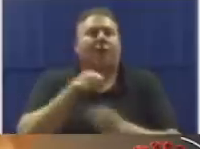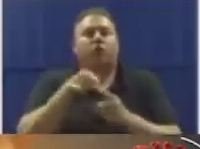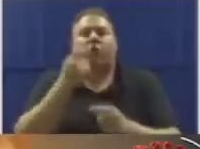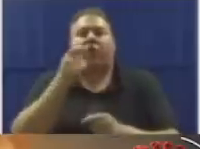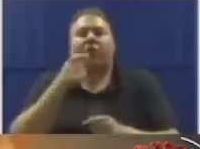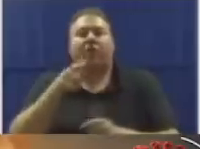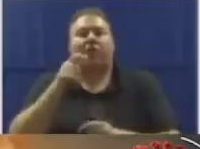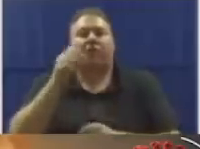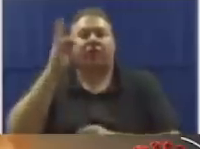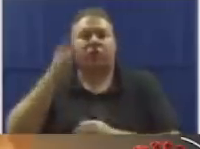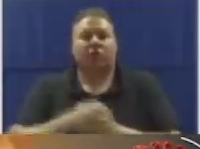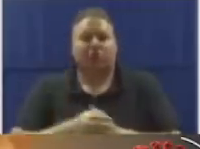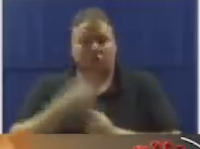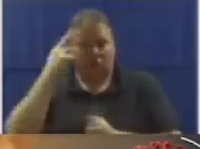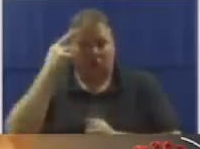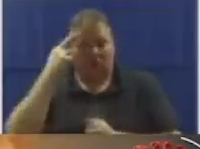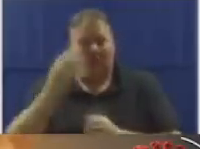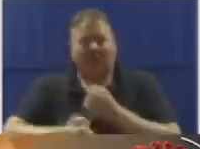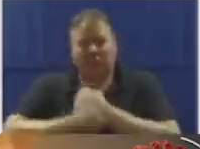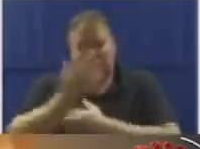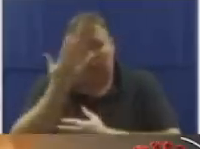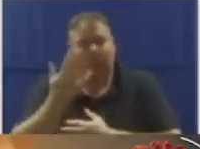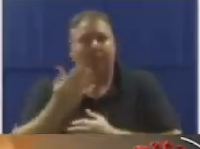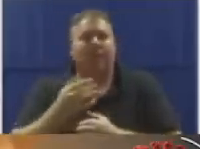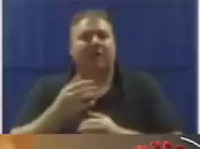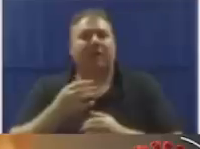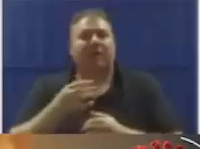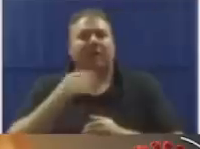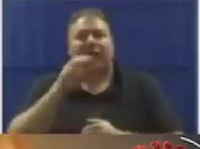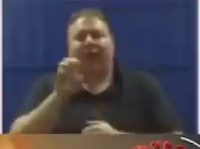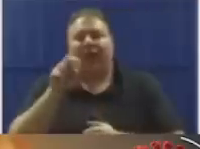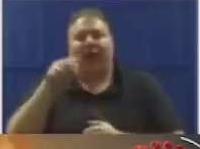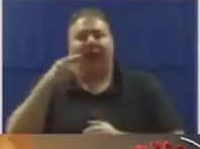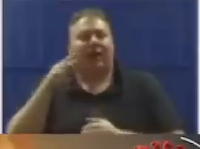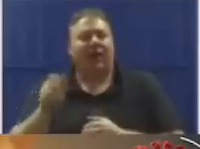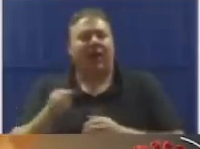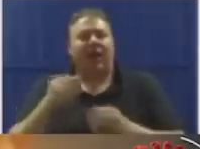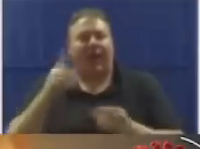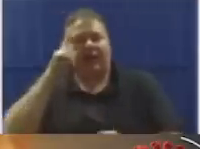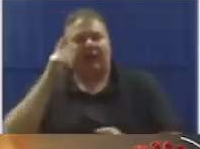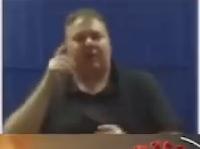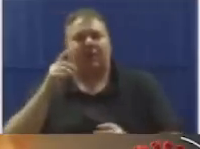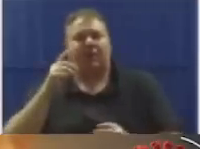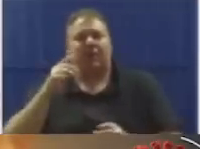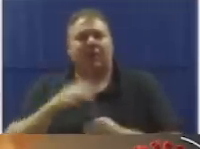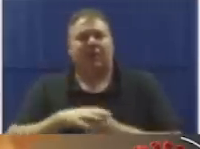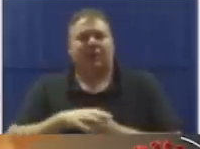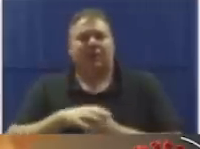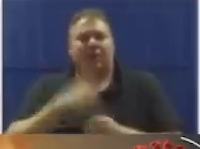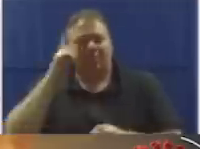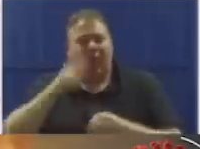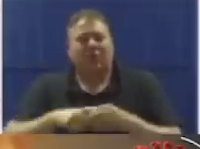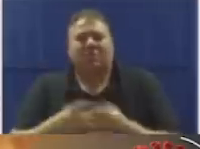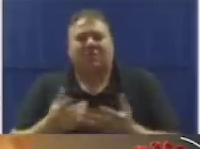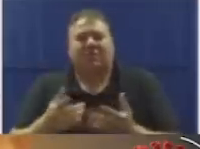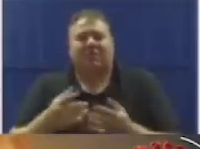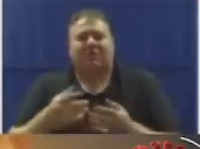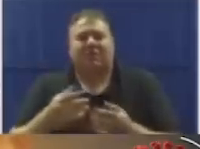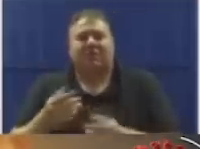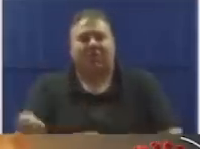shame of Nkandla and the arrogance of your predecessor? Do you remember the embarrassment of the fire pool video and